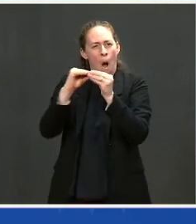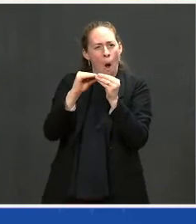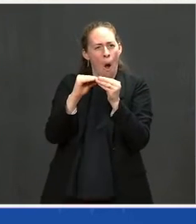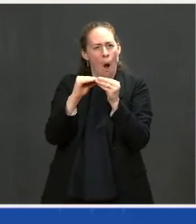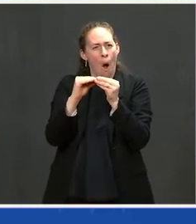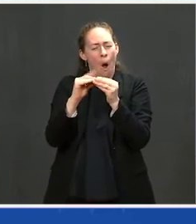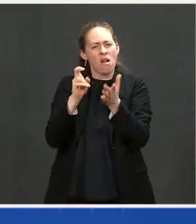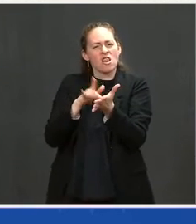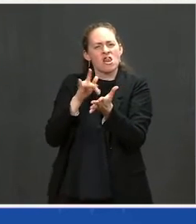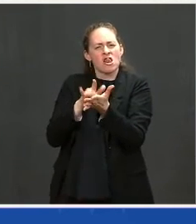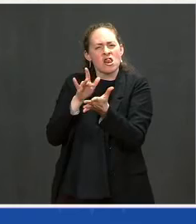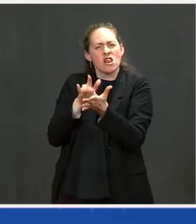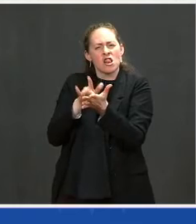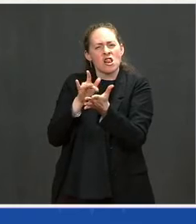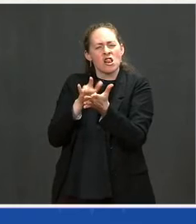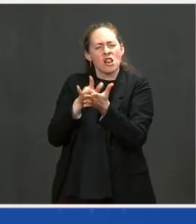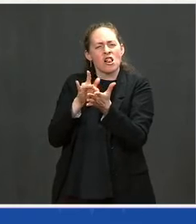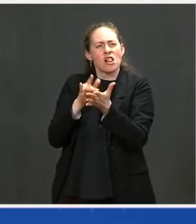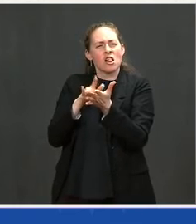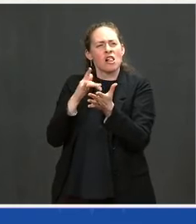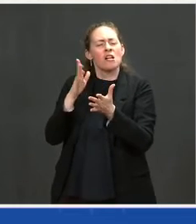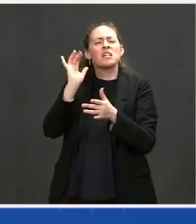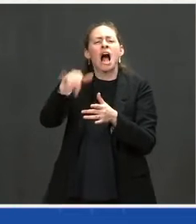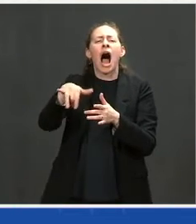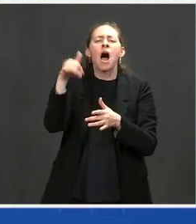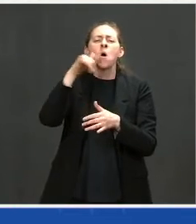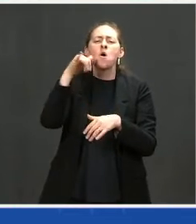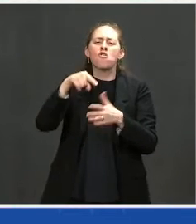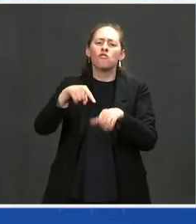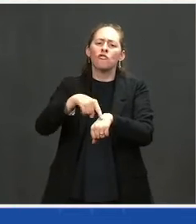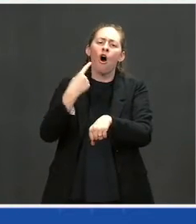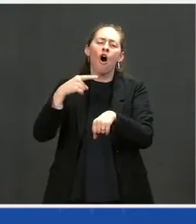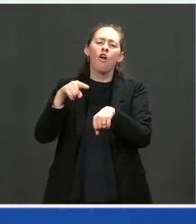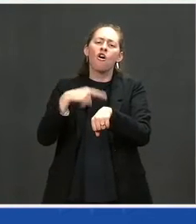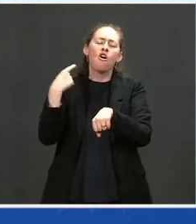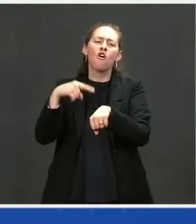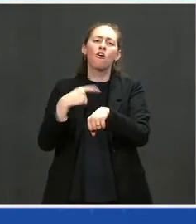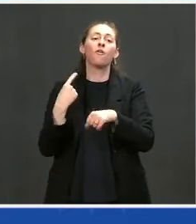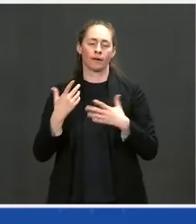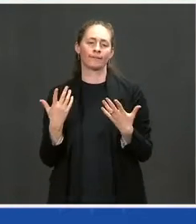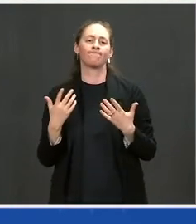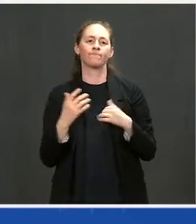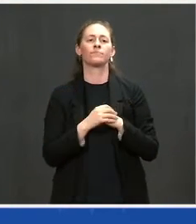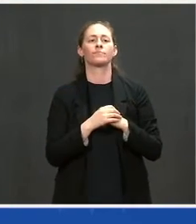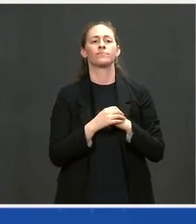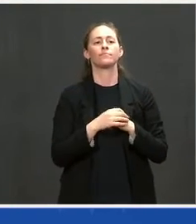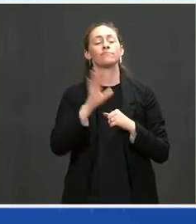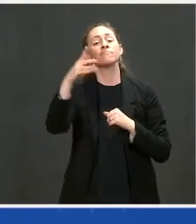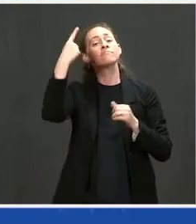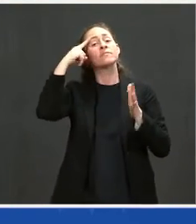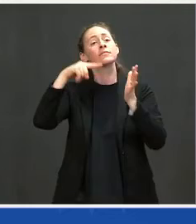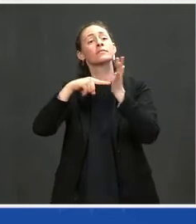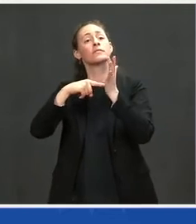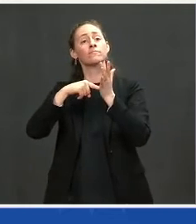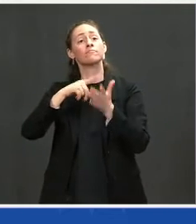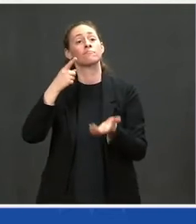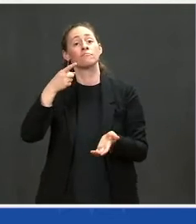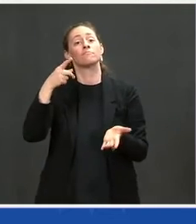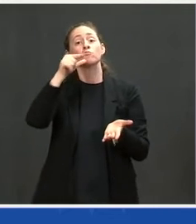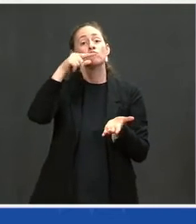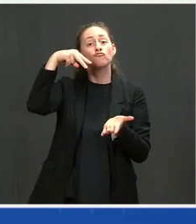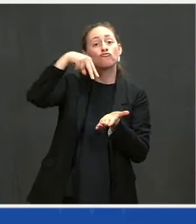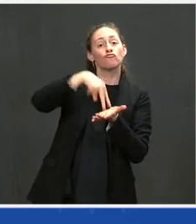way. And for example, it used to be you had to stand there and talk and talk and talk and talk until you